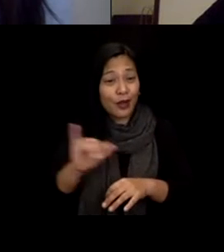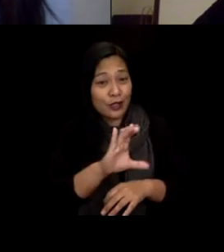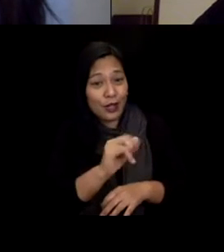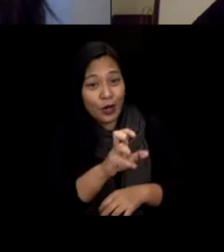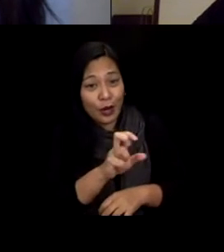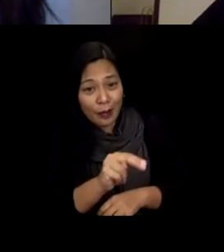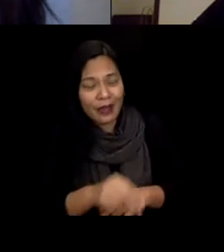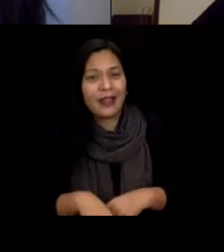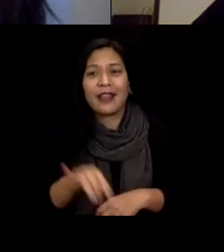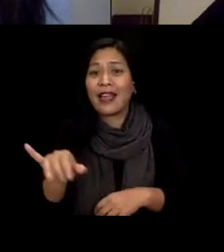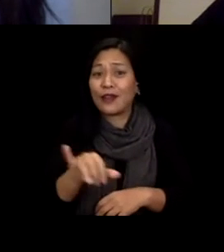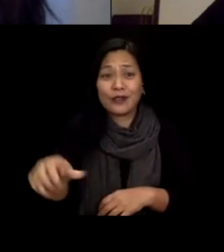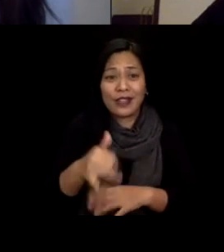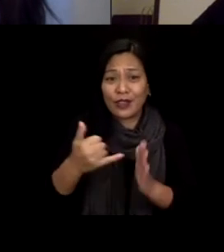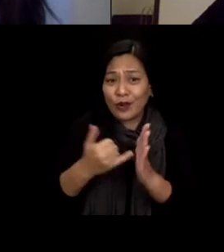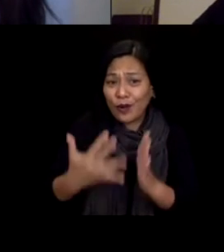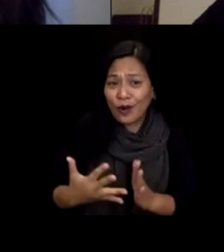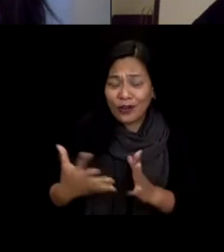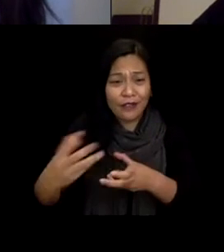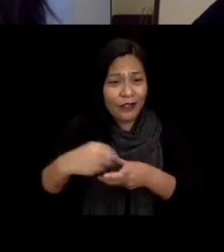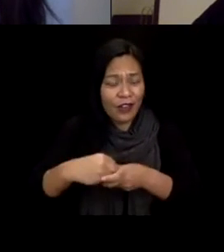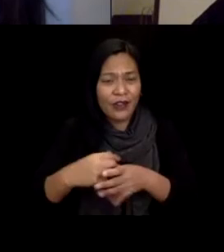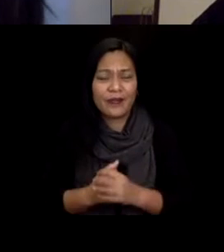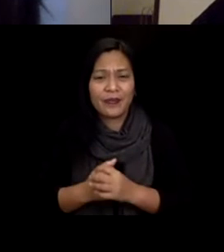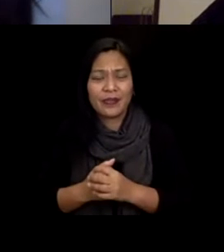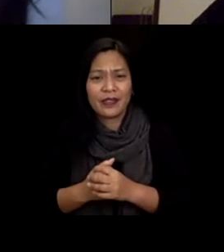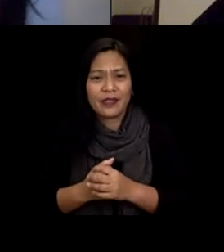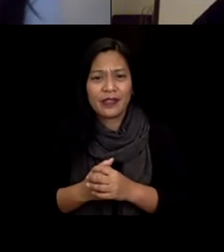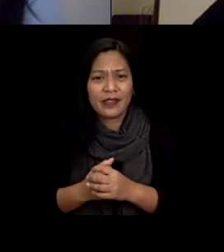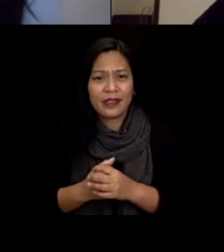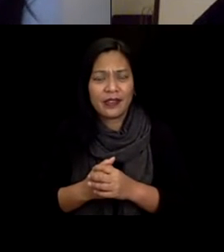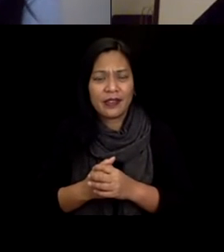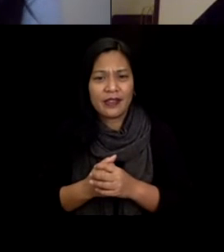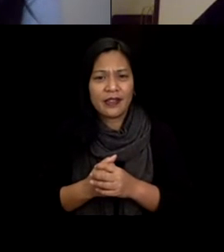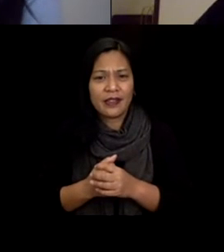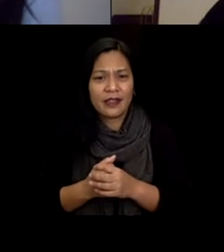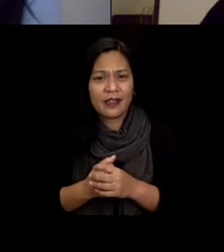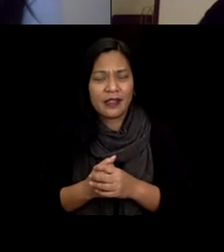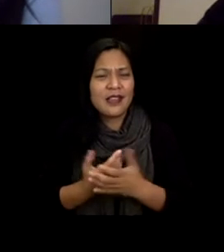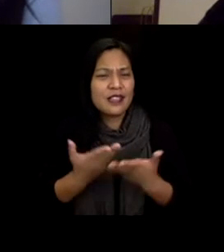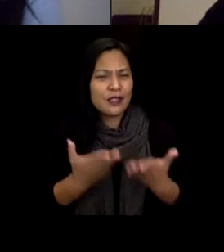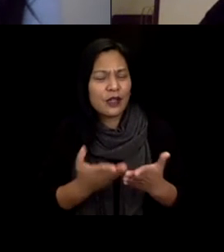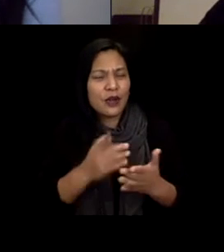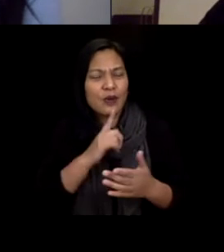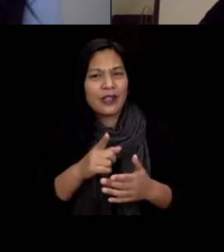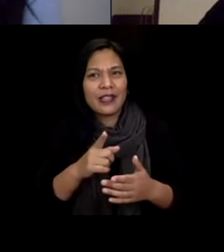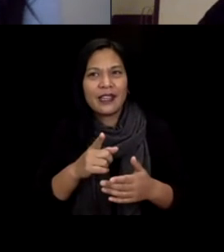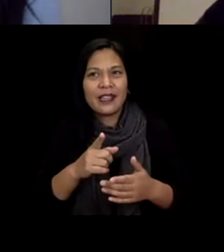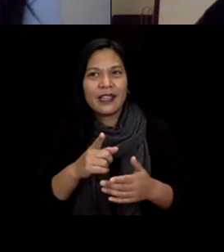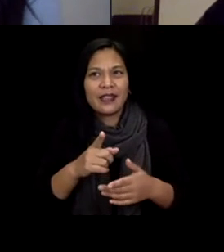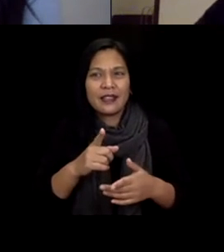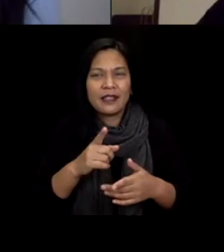I think there was something really beautiful about just, the resistance in